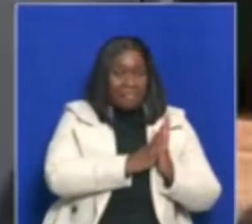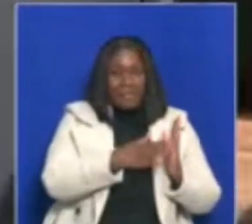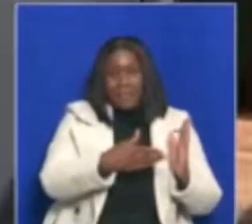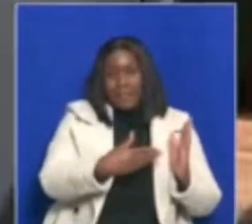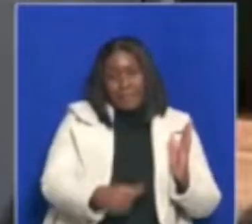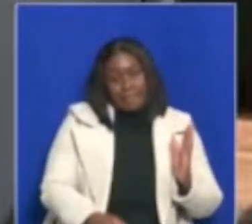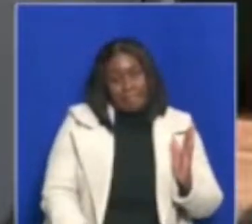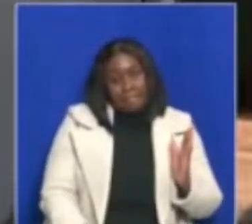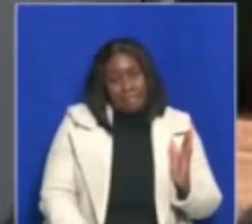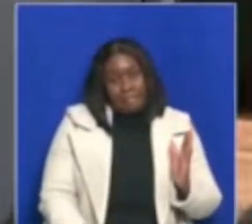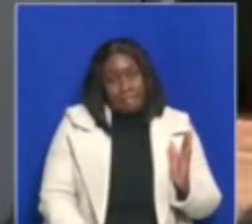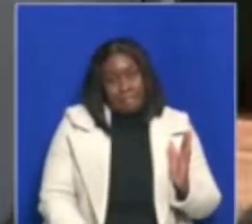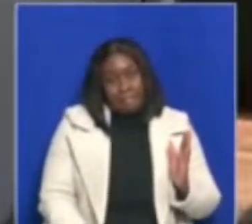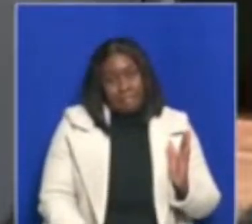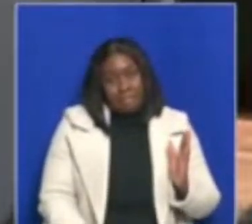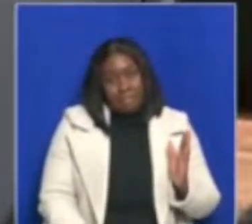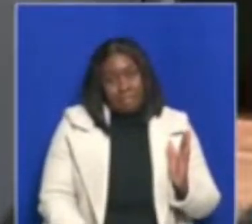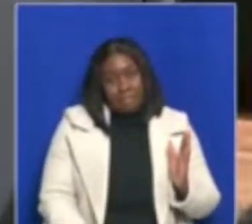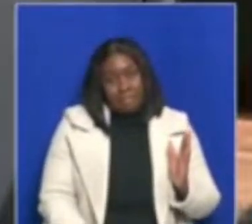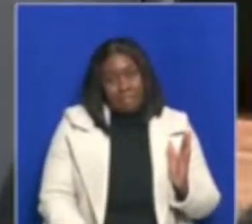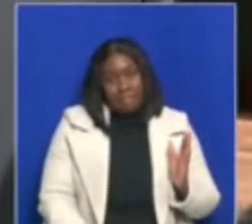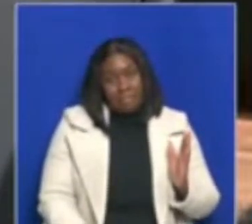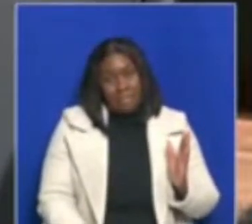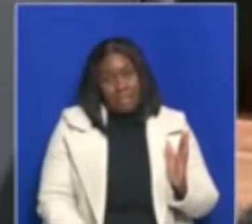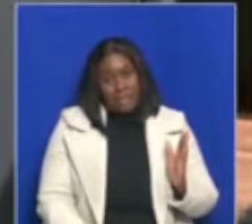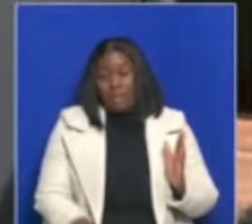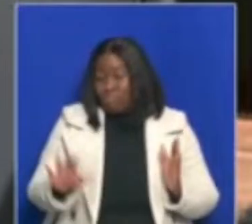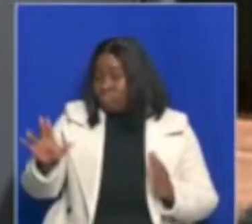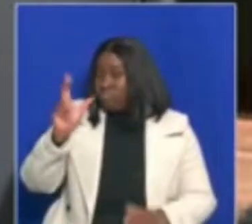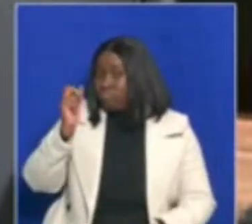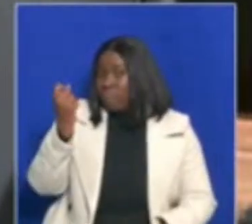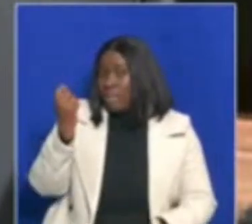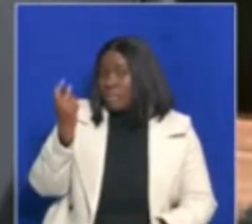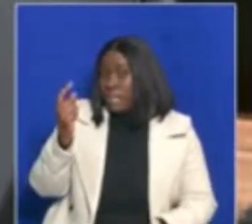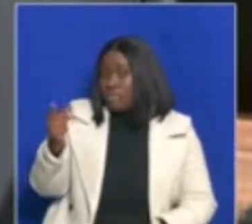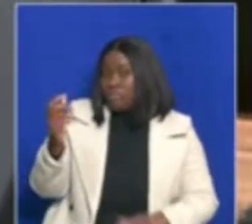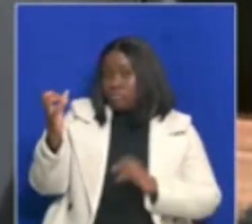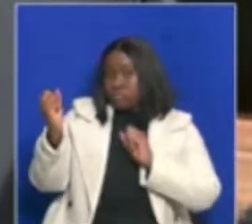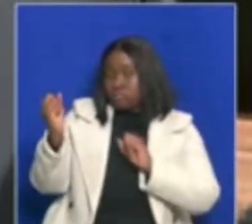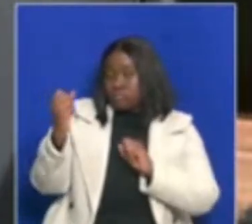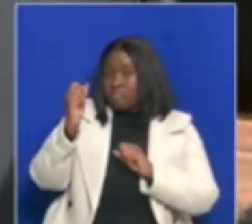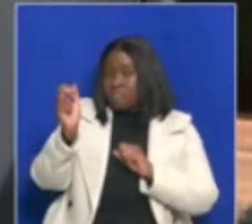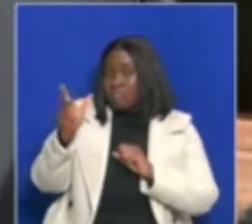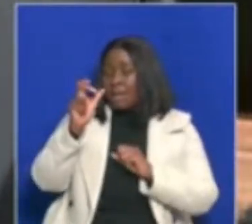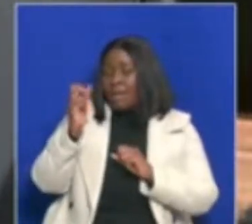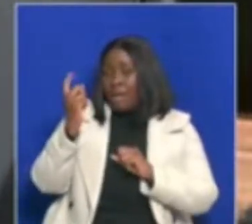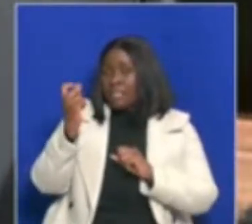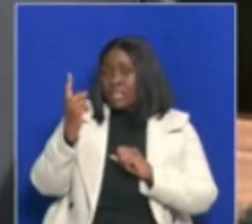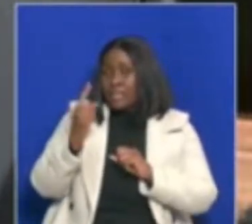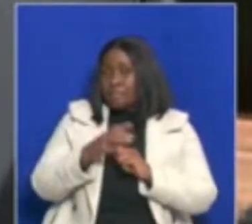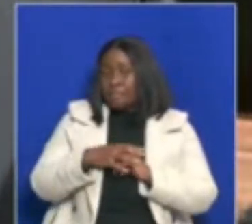No, I understand the proposition that you're putting forward there, but